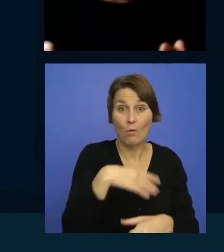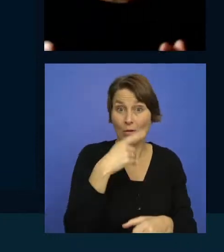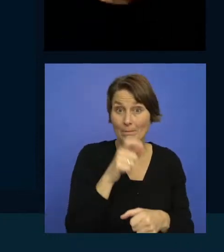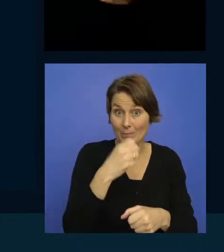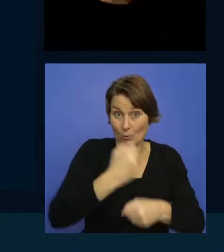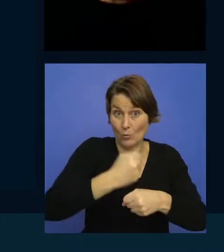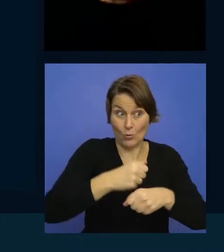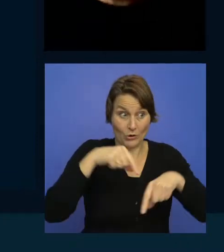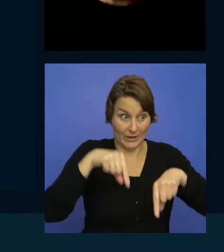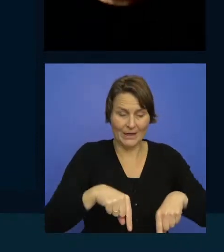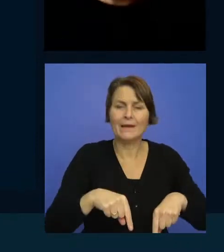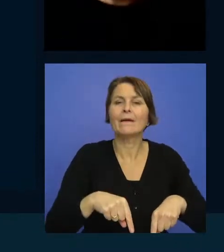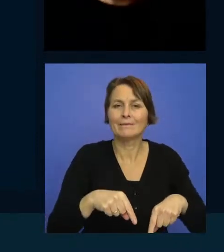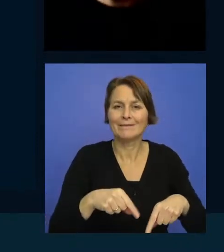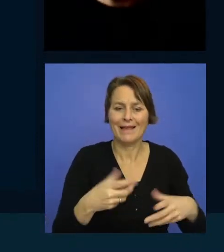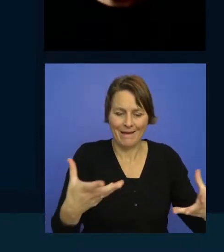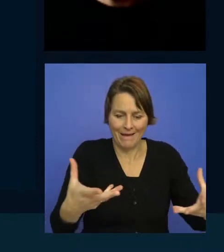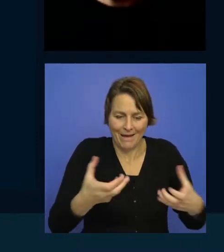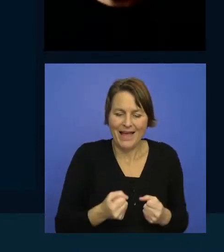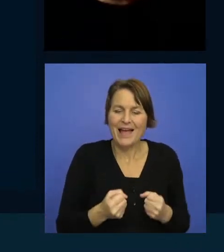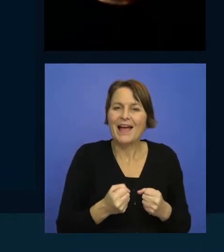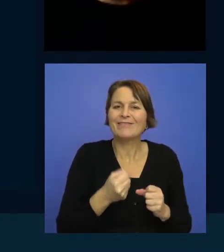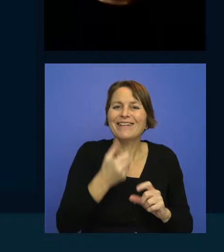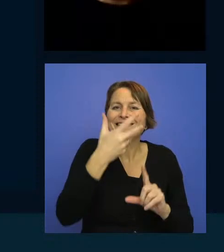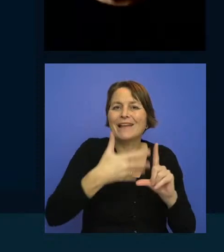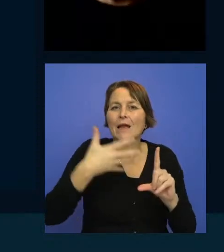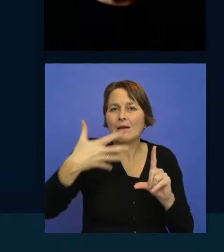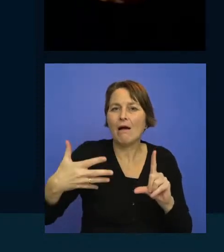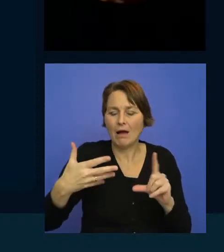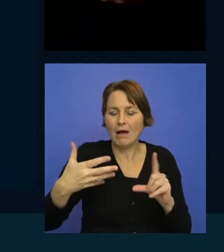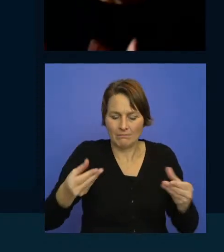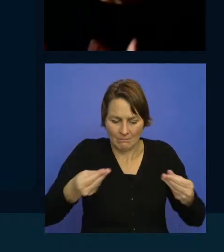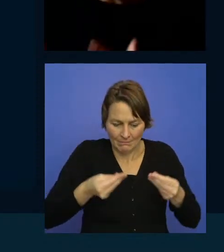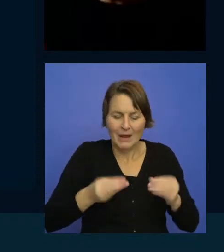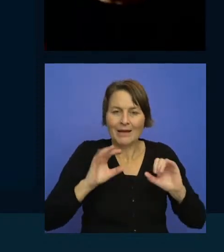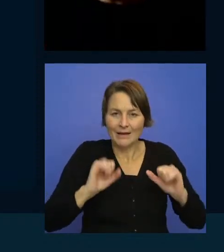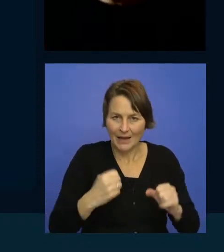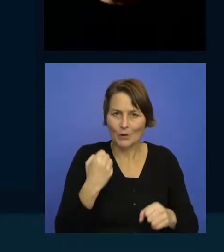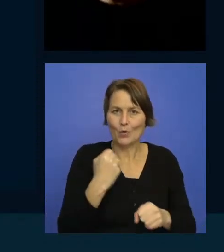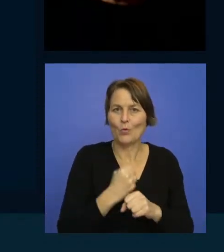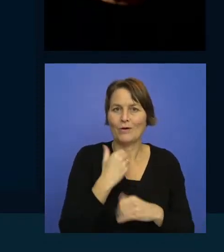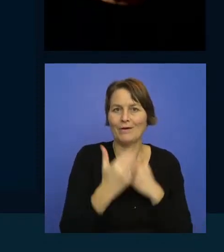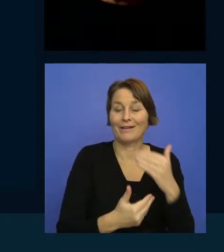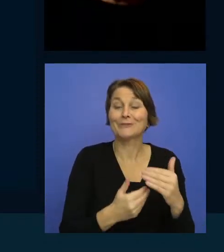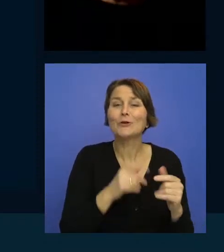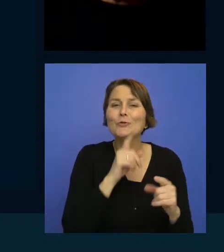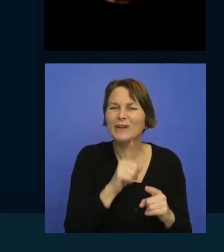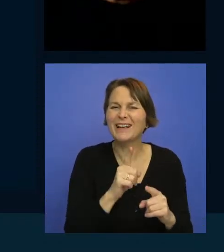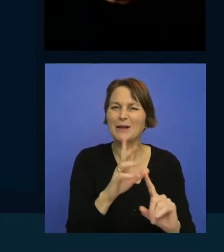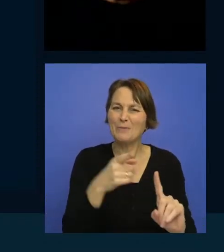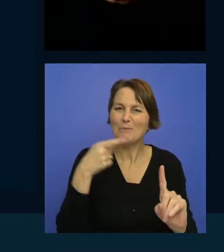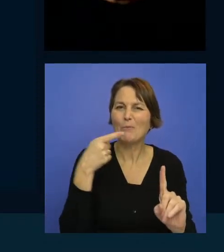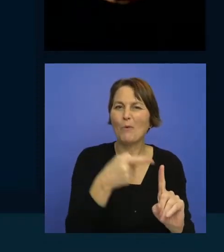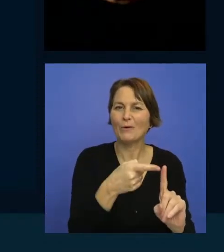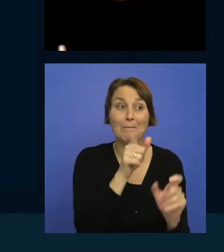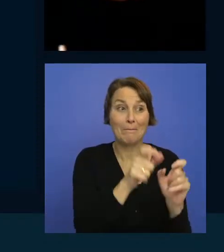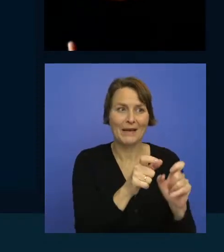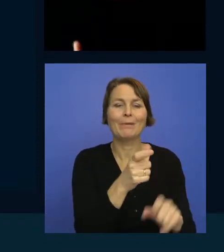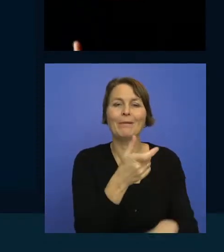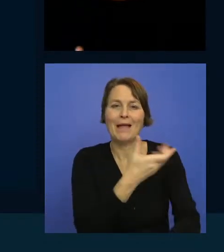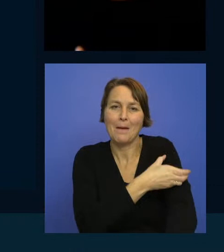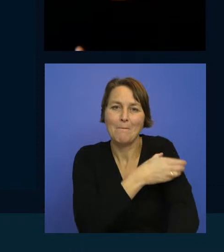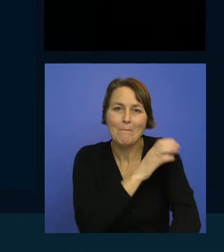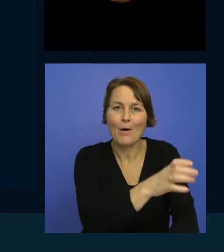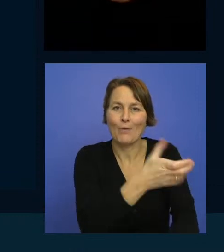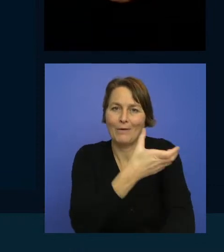their decisions that impact their work. So empowering people, and this is what we hear from our customers as well, like they want to